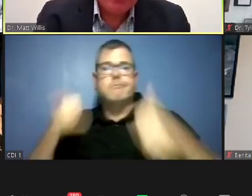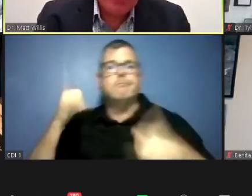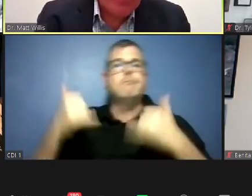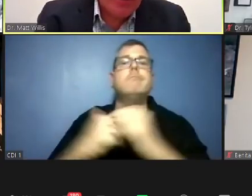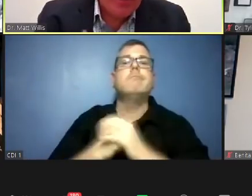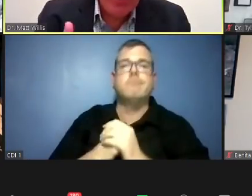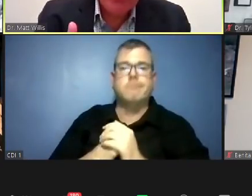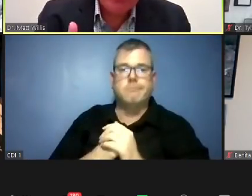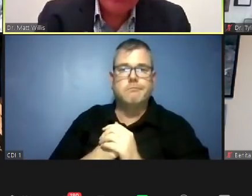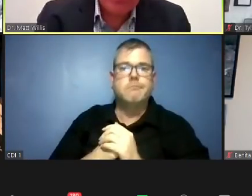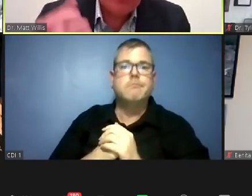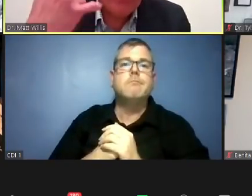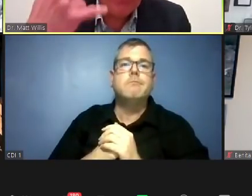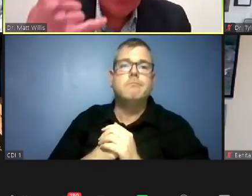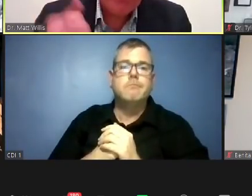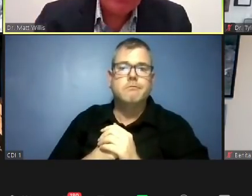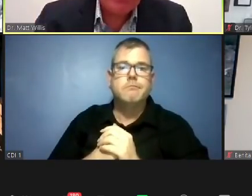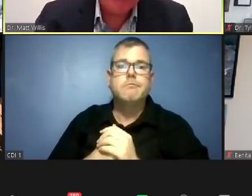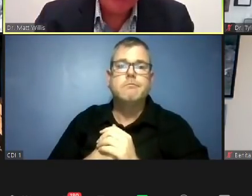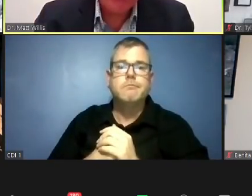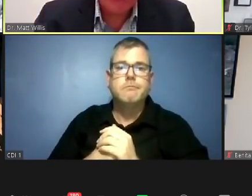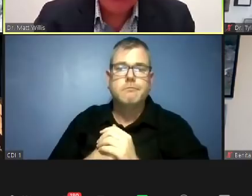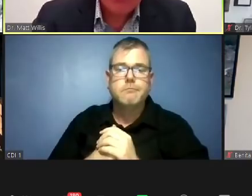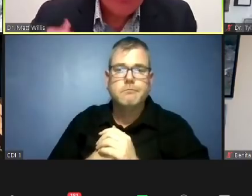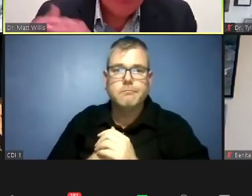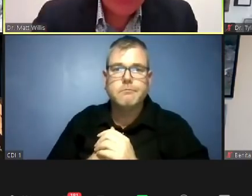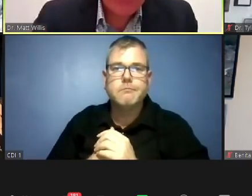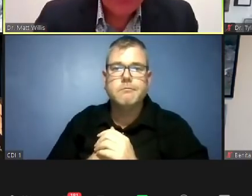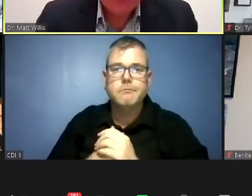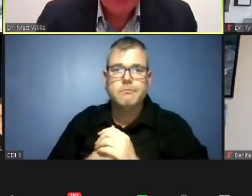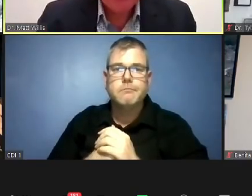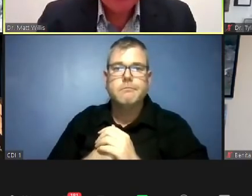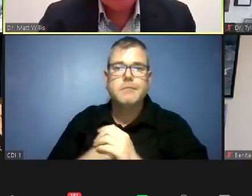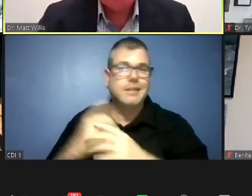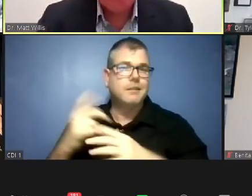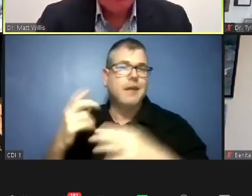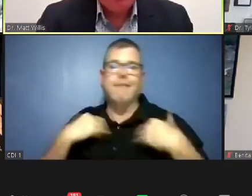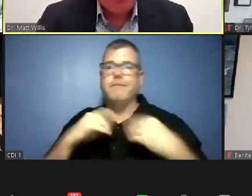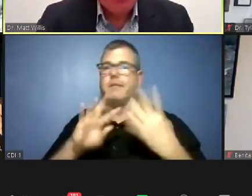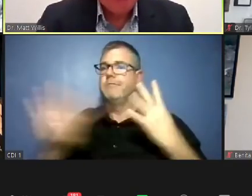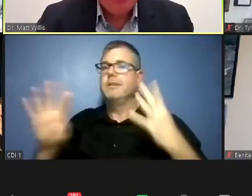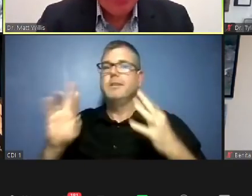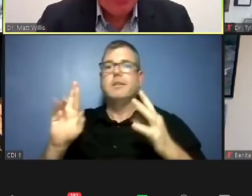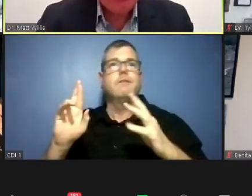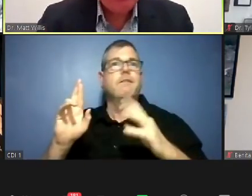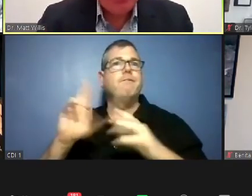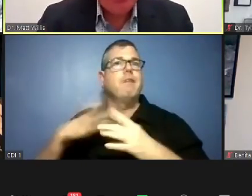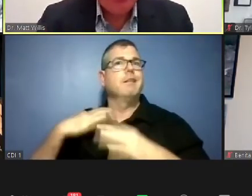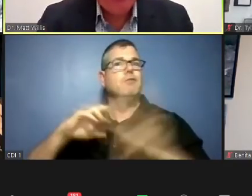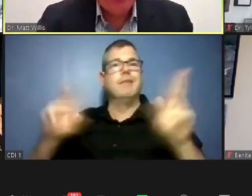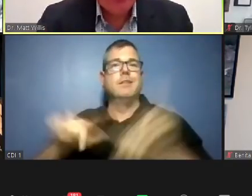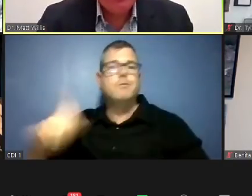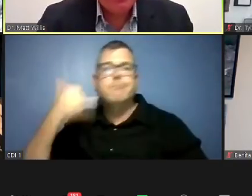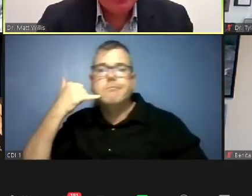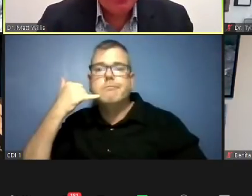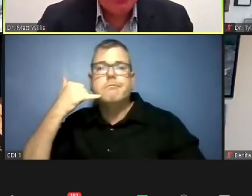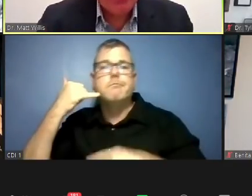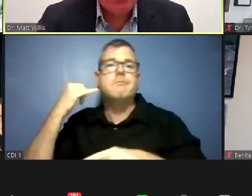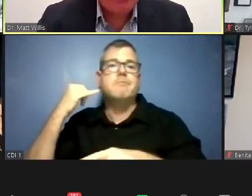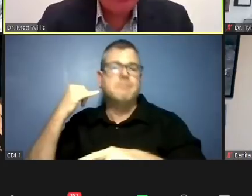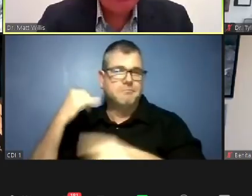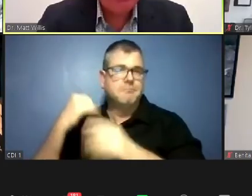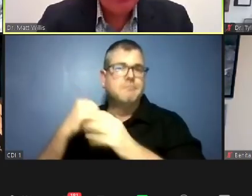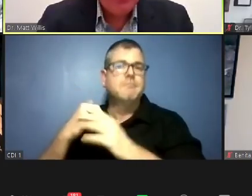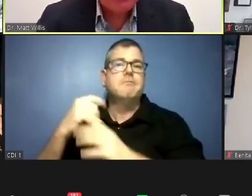skill to be able to just schedule an appointment based on a phone call, to actually give someone that time. And that's, I think, one of our hopes is that